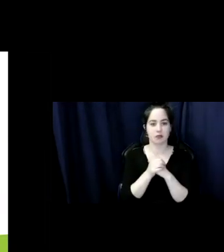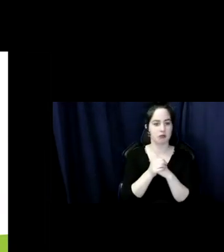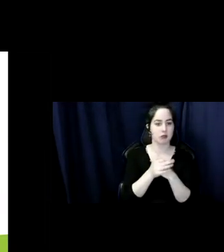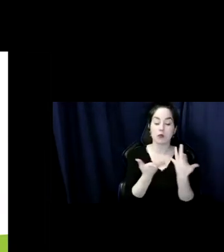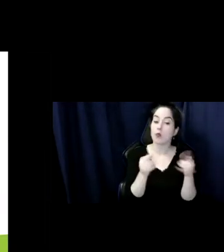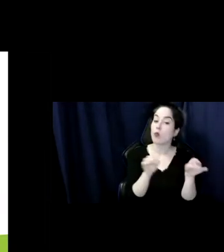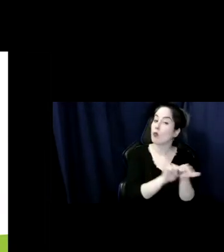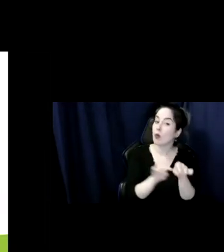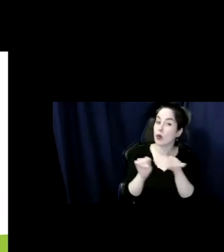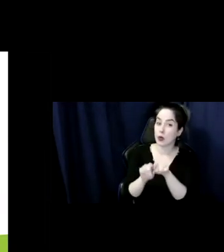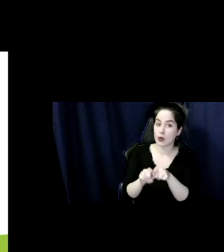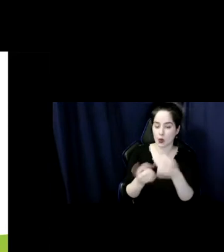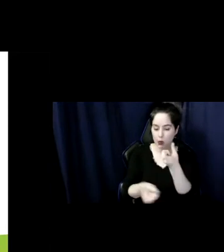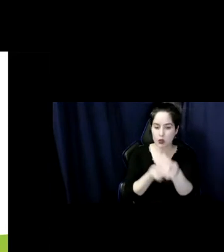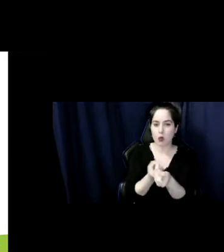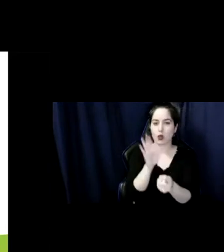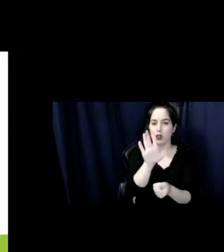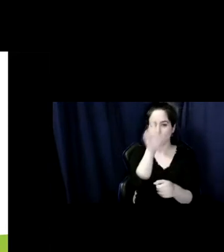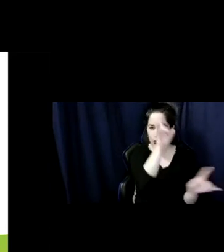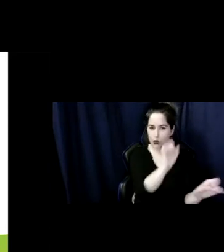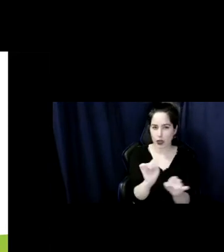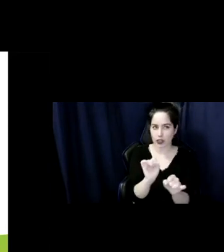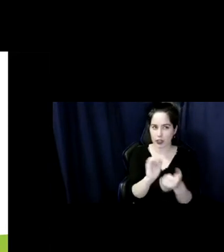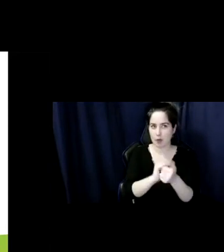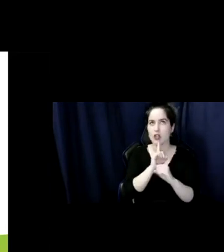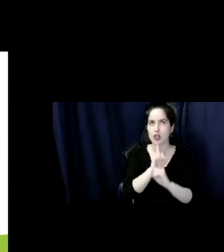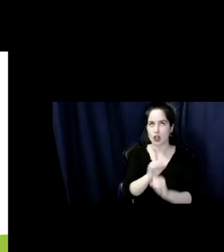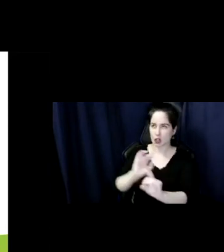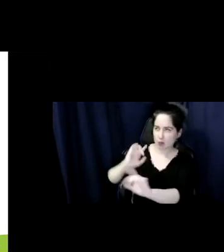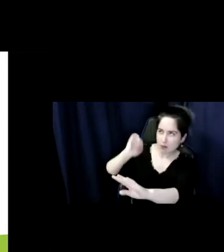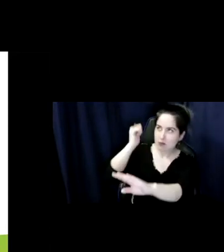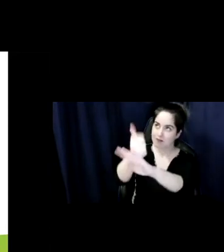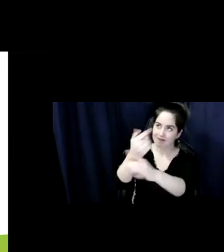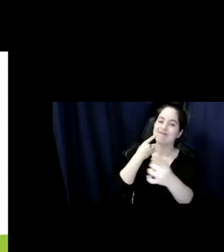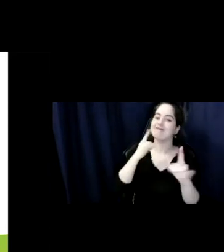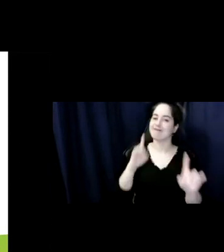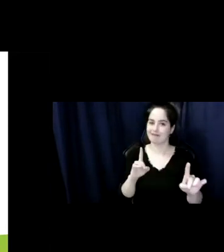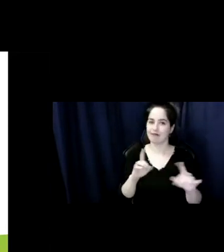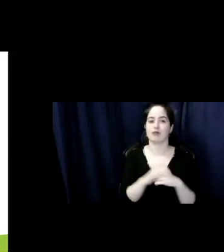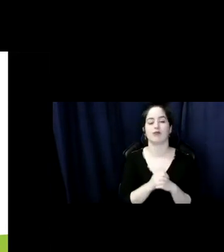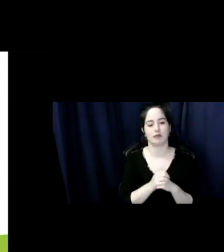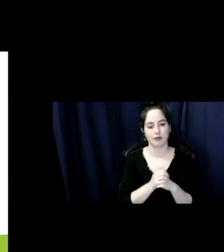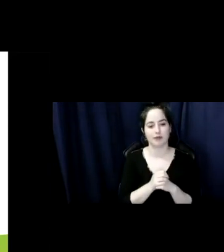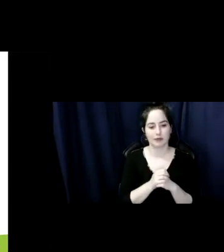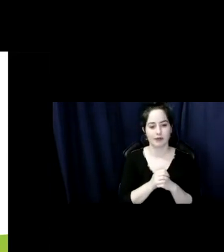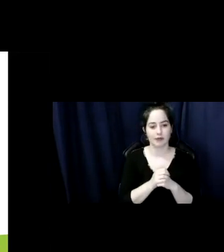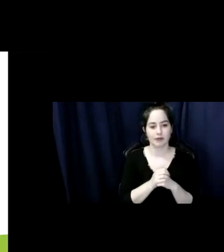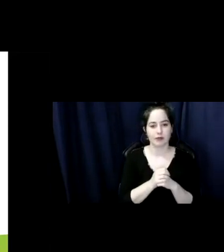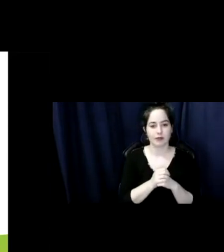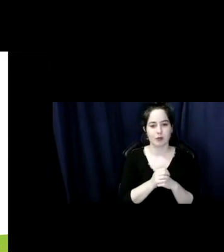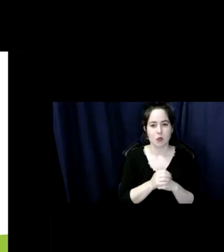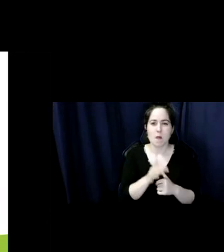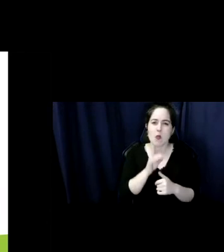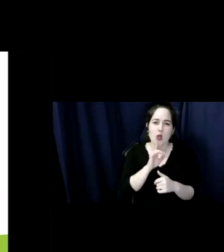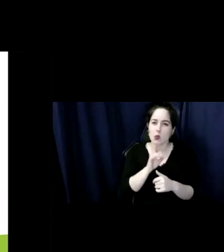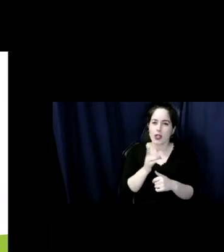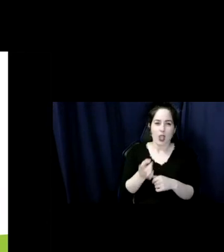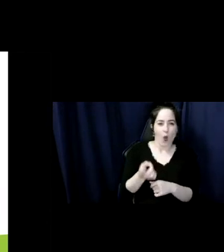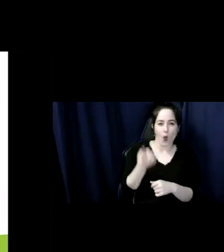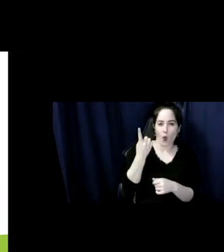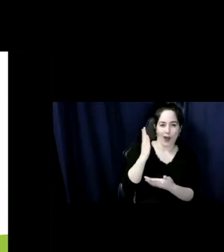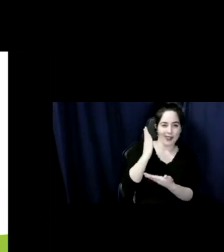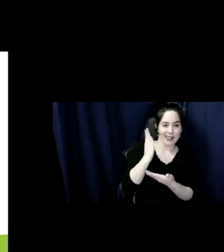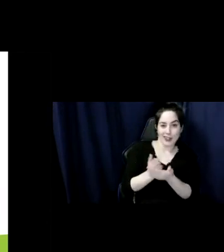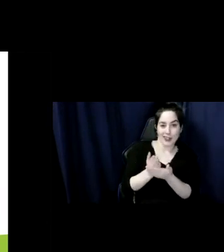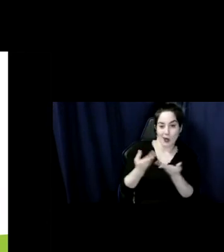developing strategies to make your project successful. There's sort of a one-stop shop for park programming. Everything you sort of